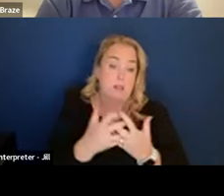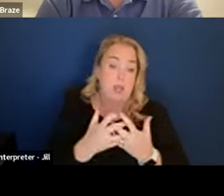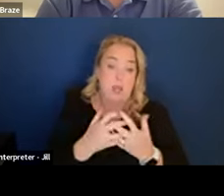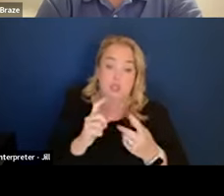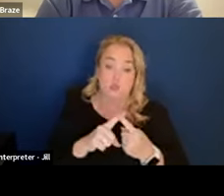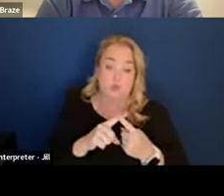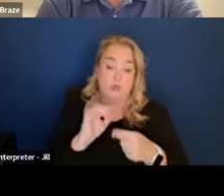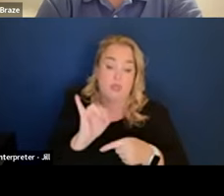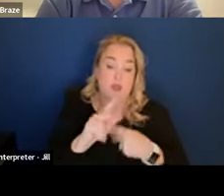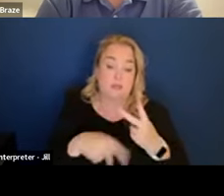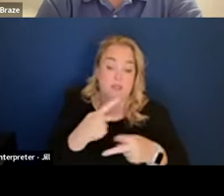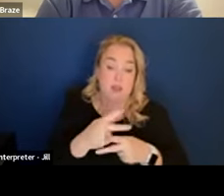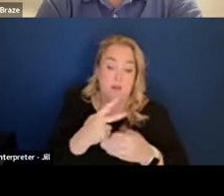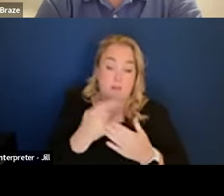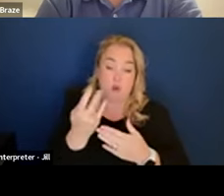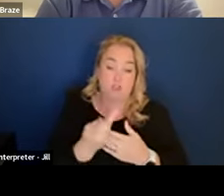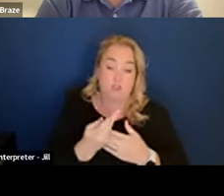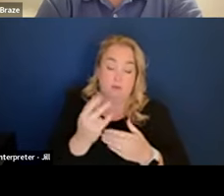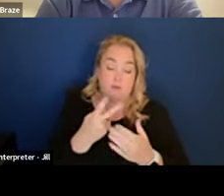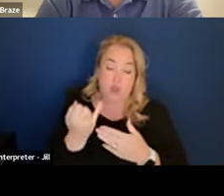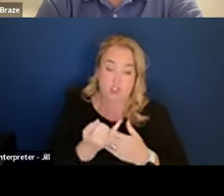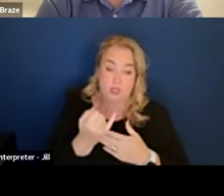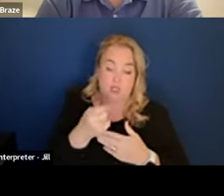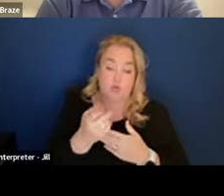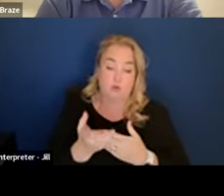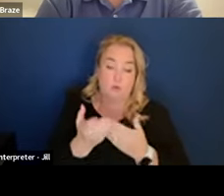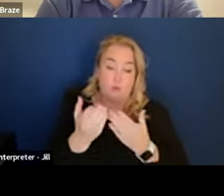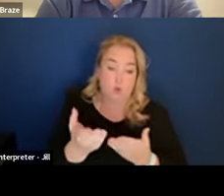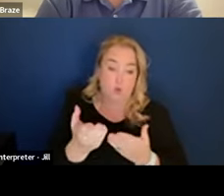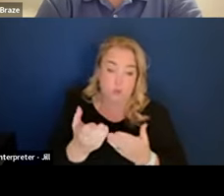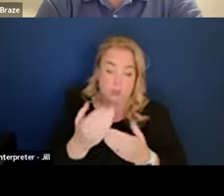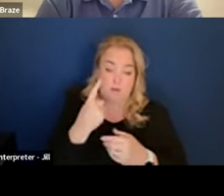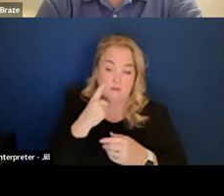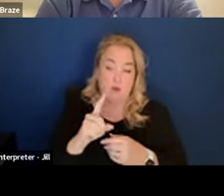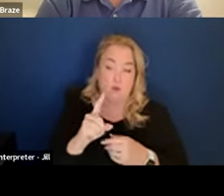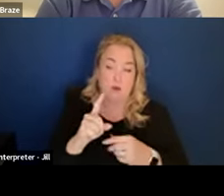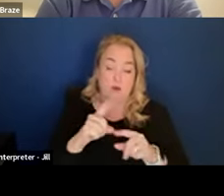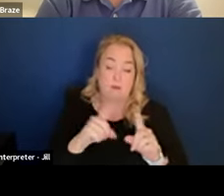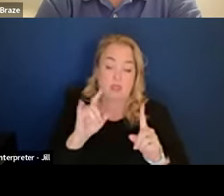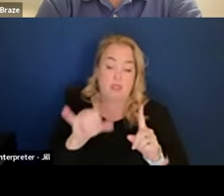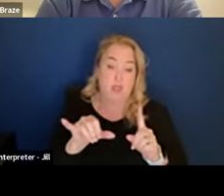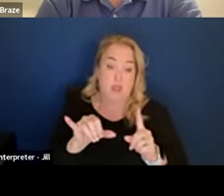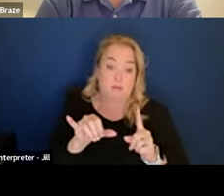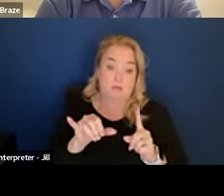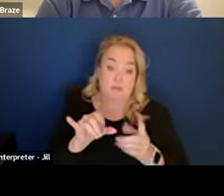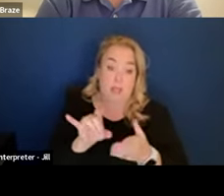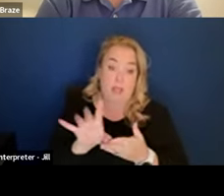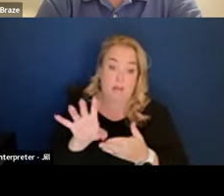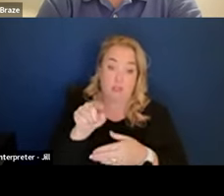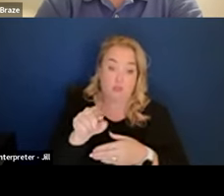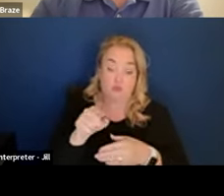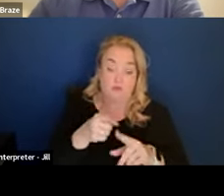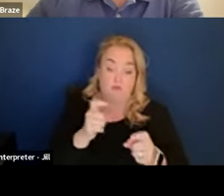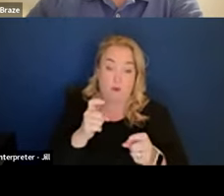of project that, you know, you're proposing on, but that precludes you from being able